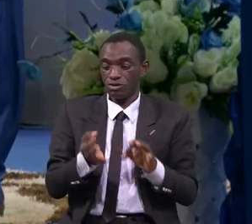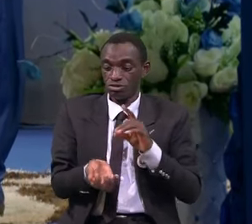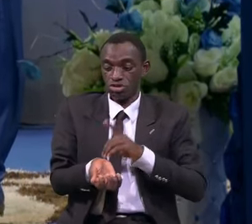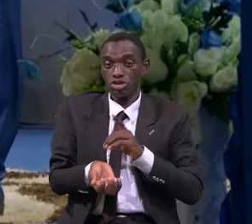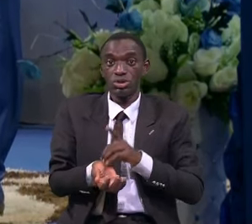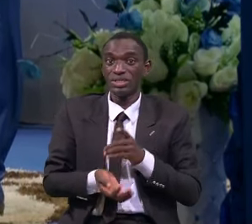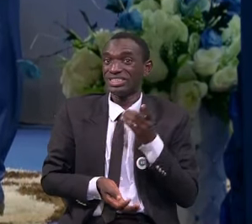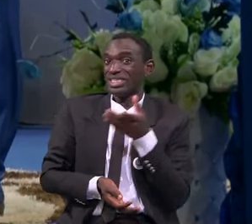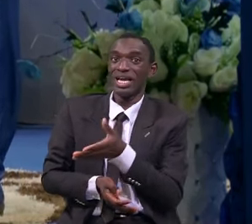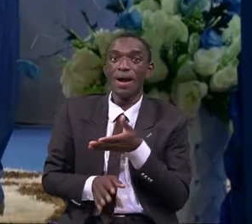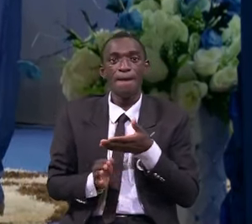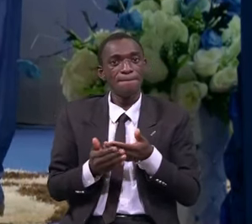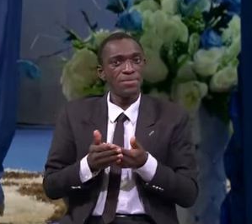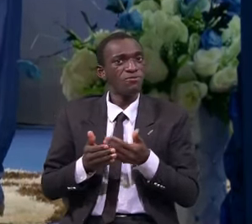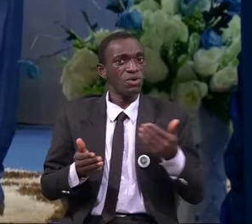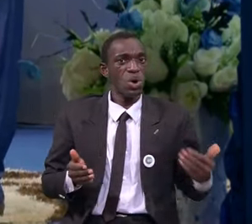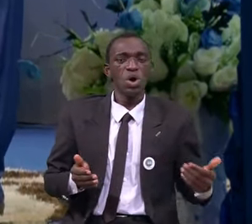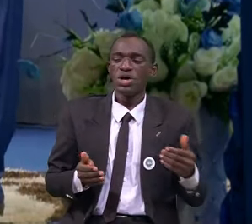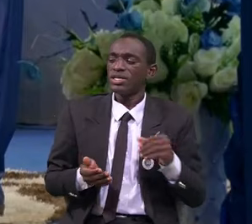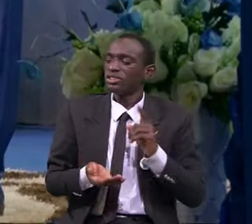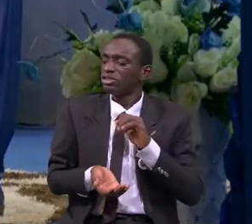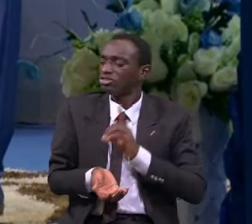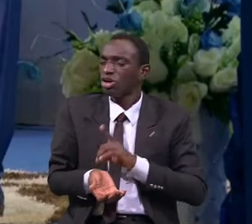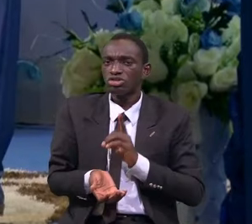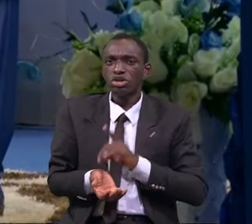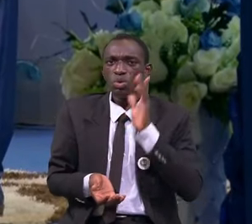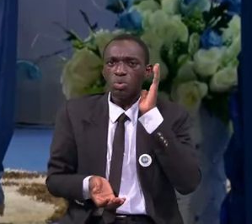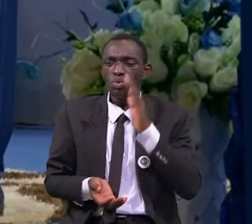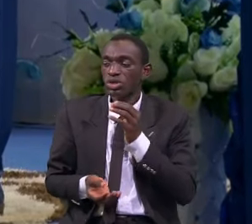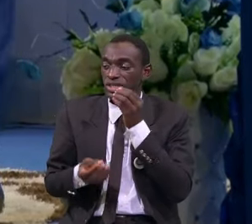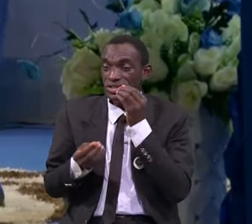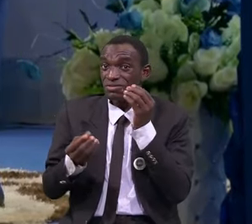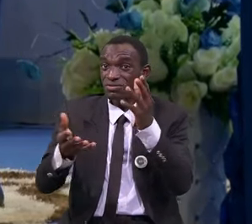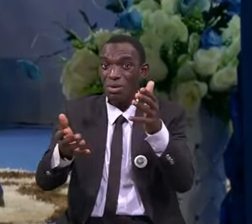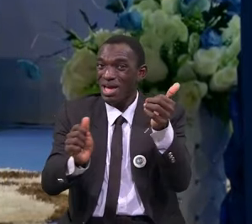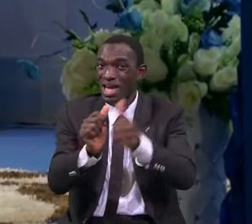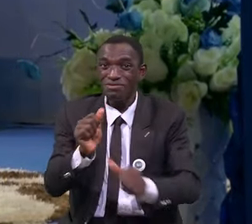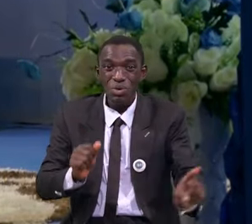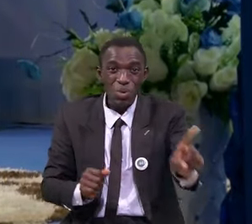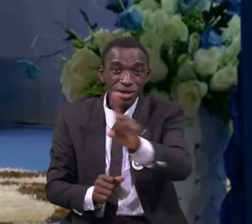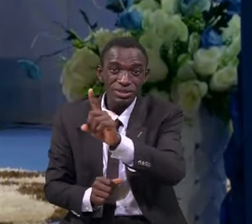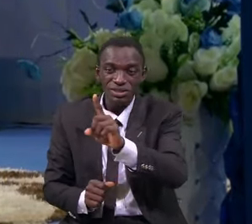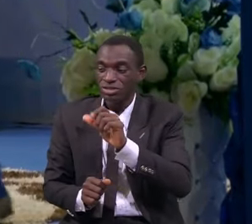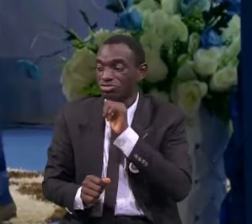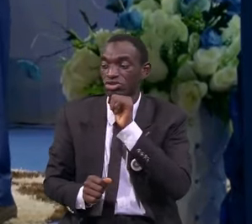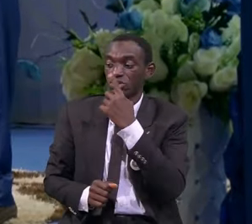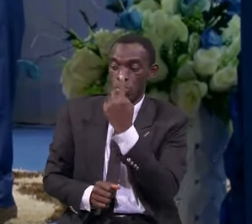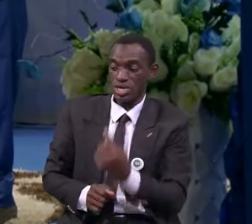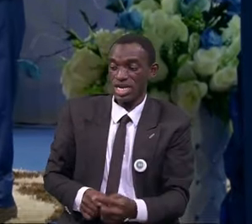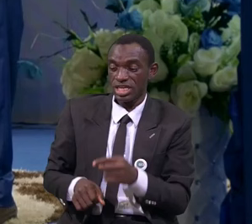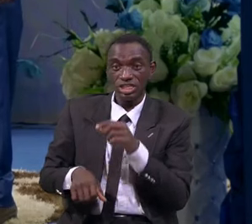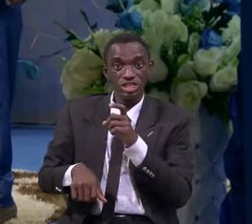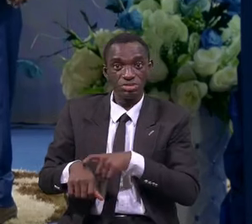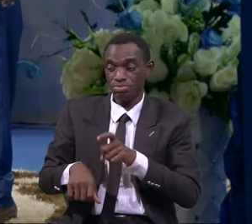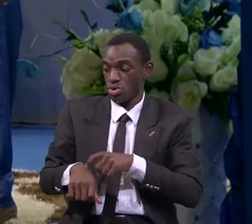there, the medical doctor would have told everybody not to lace ankle bones. You see,